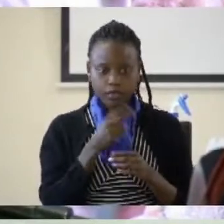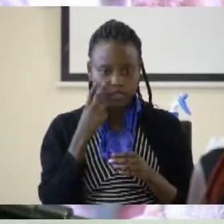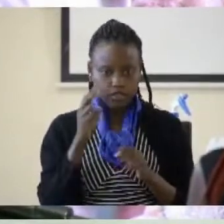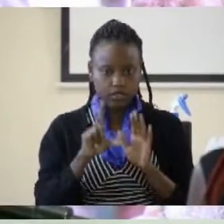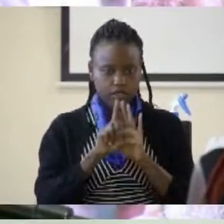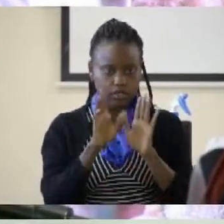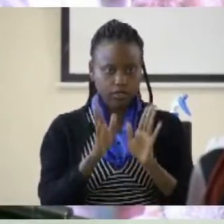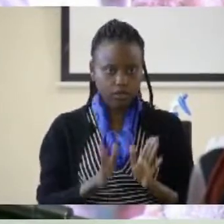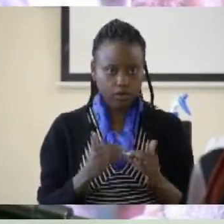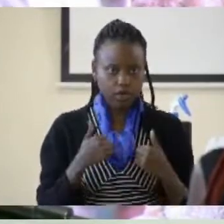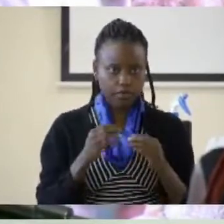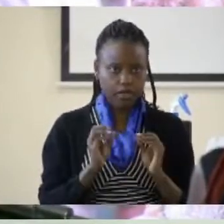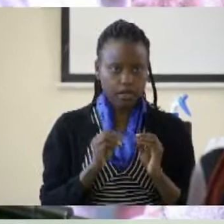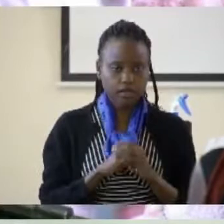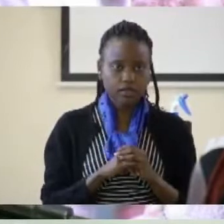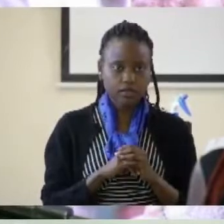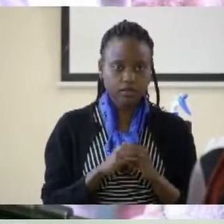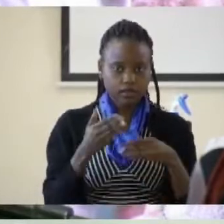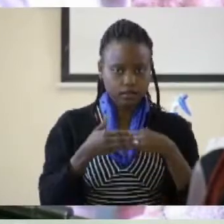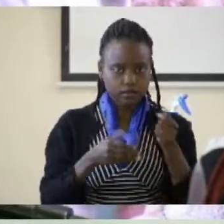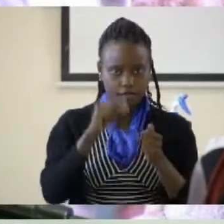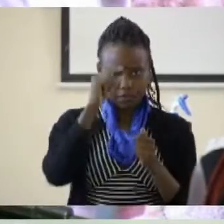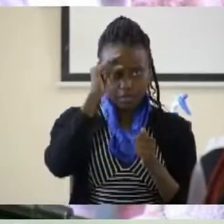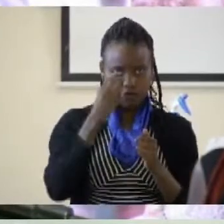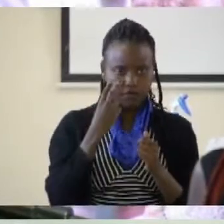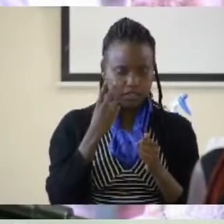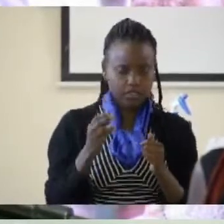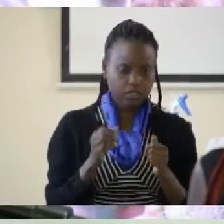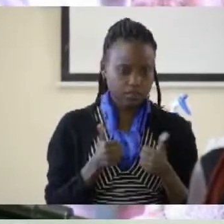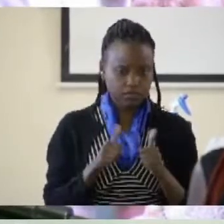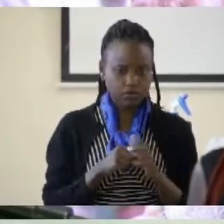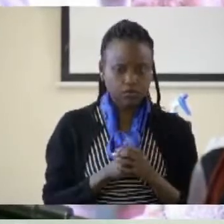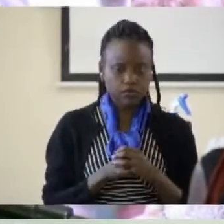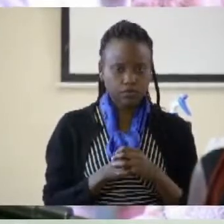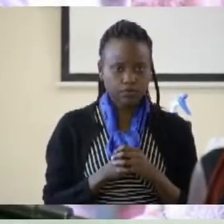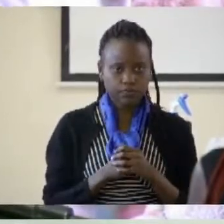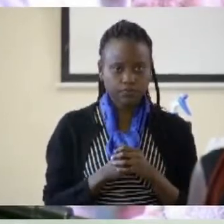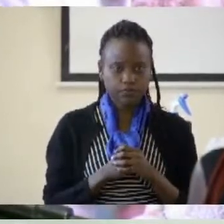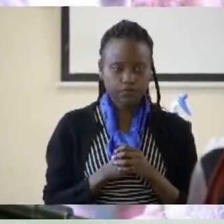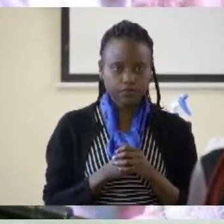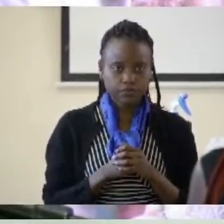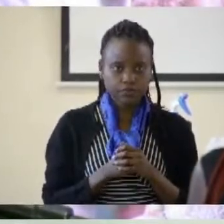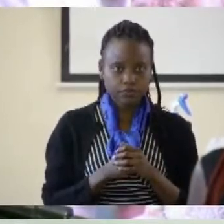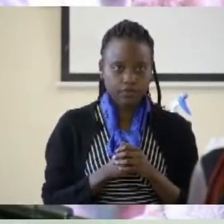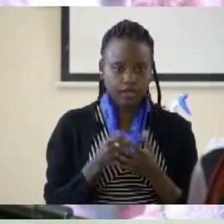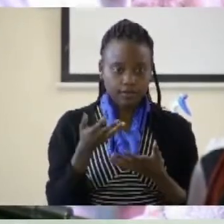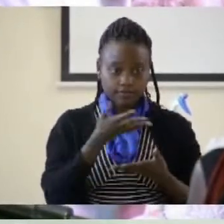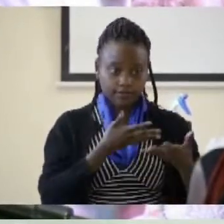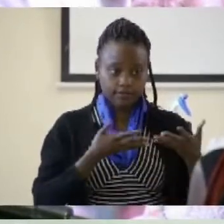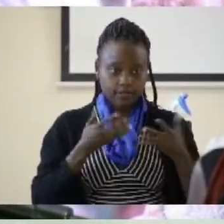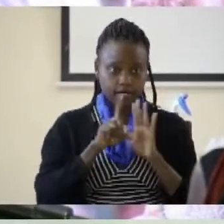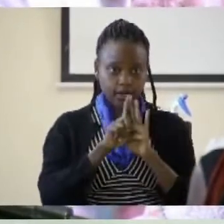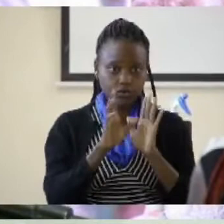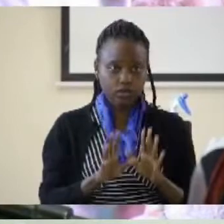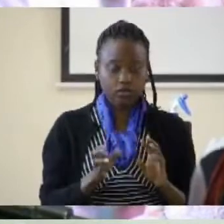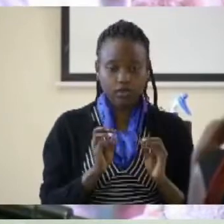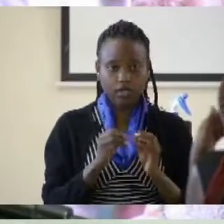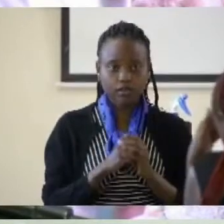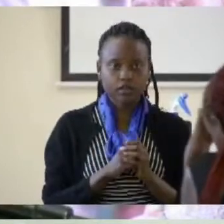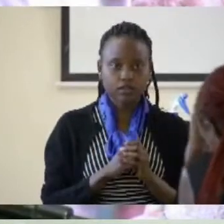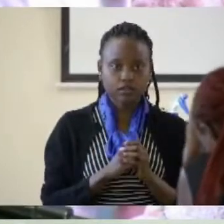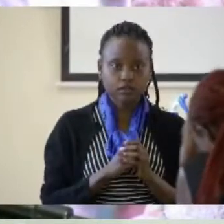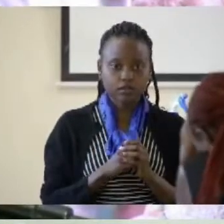lawyer. He's paid by the government. I haven't seen him. And we don't get to interact. So let's do this